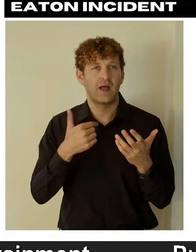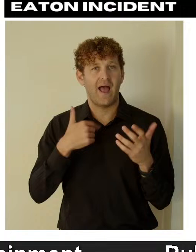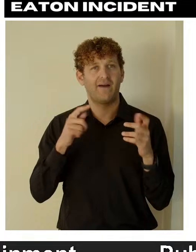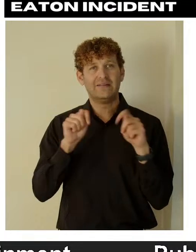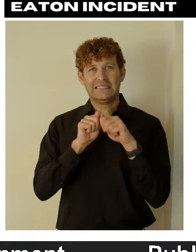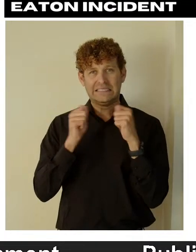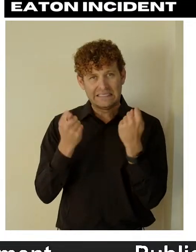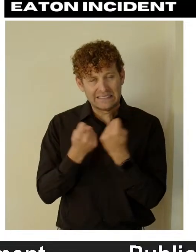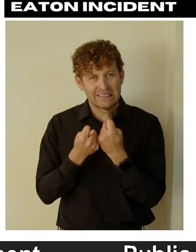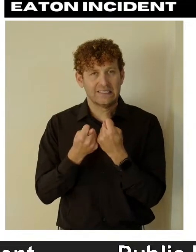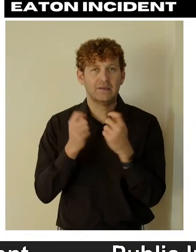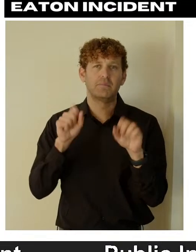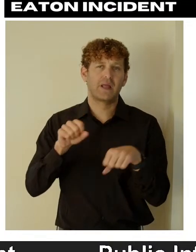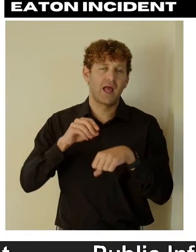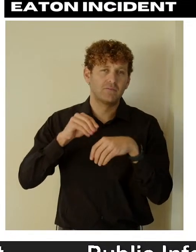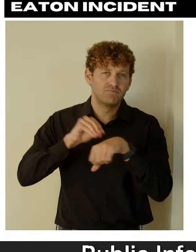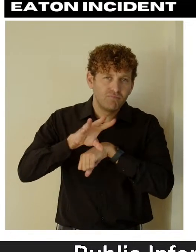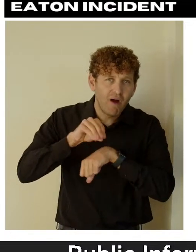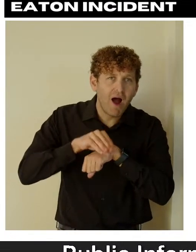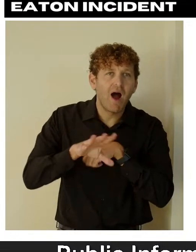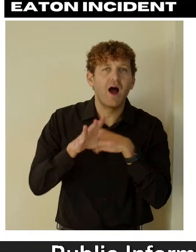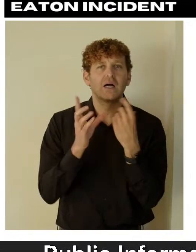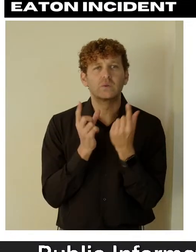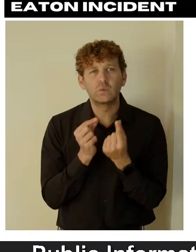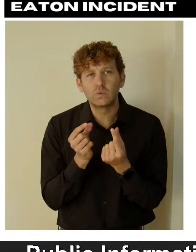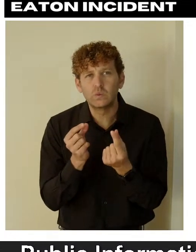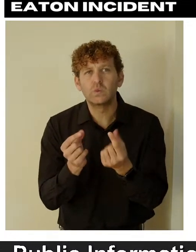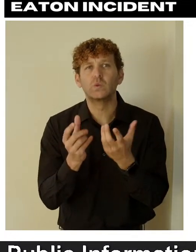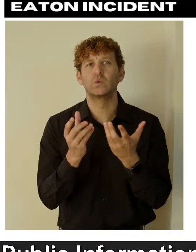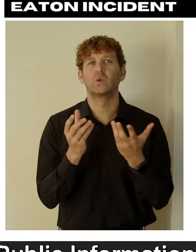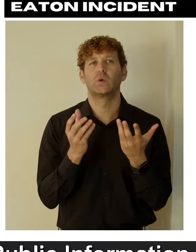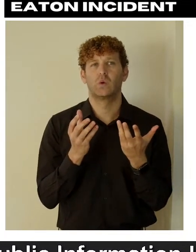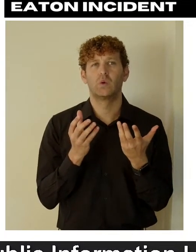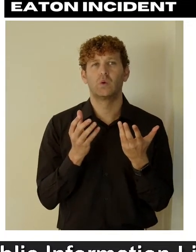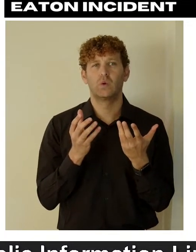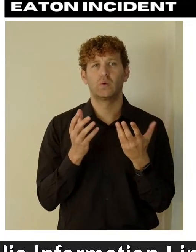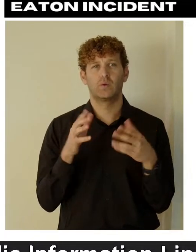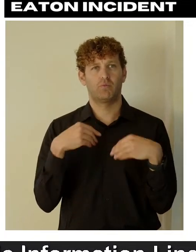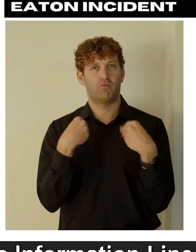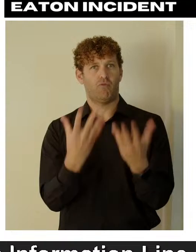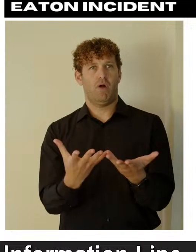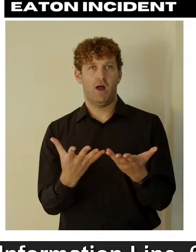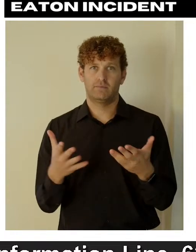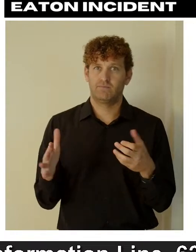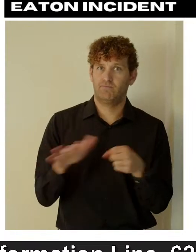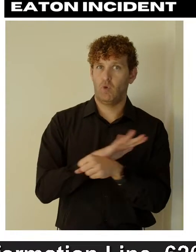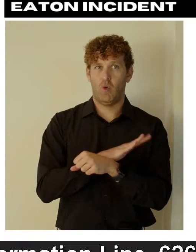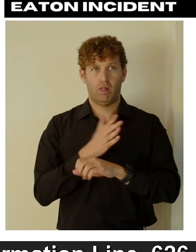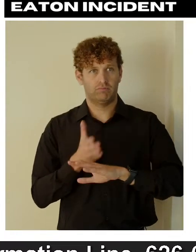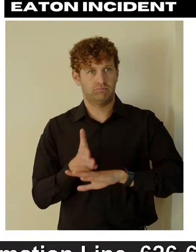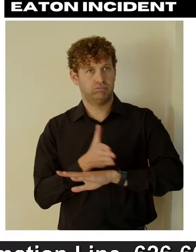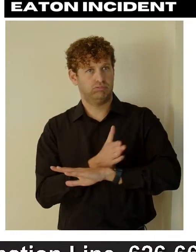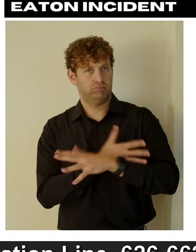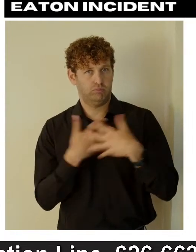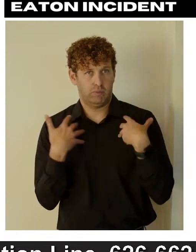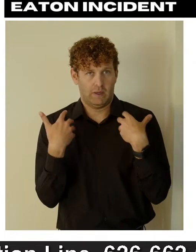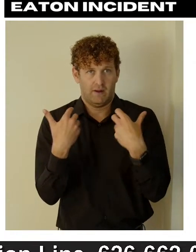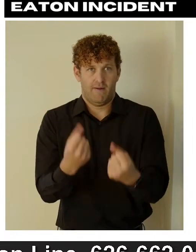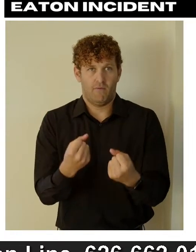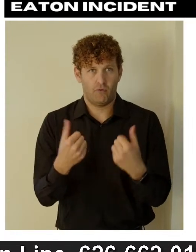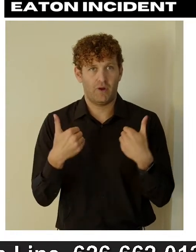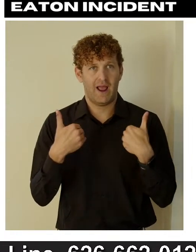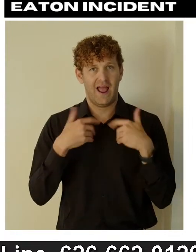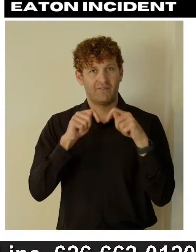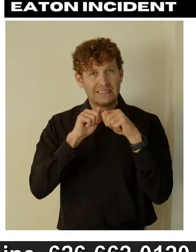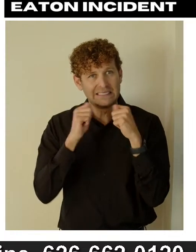that. And then as we move into full recovery and we get the community ready to rebuild, we've got a team of engineers just anxious to